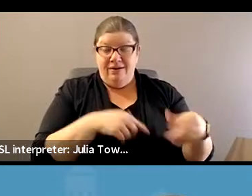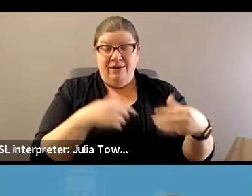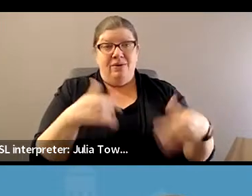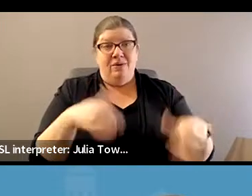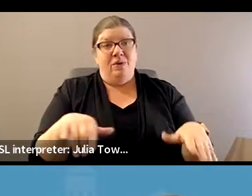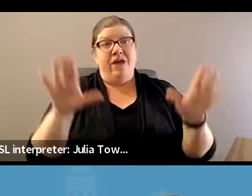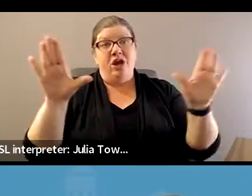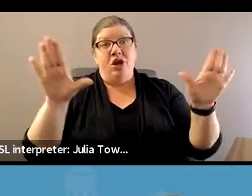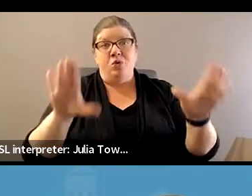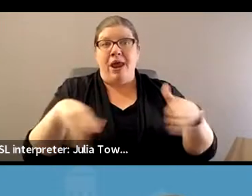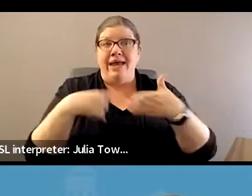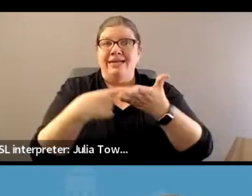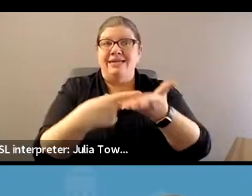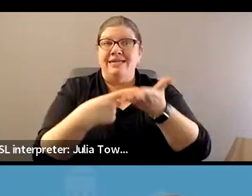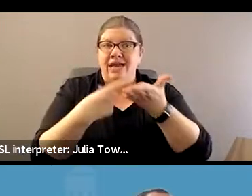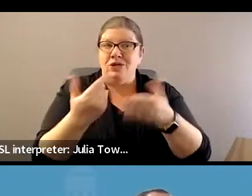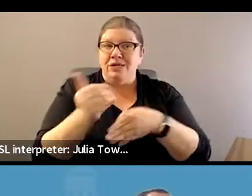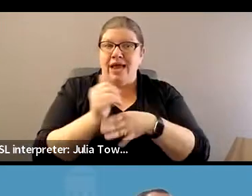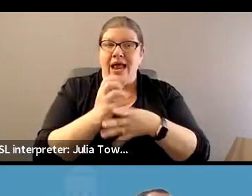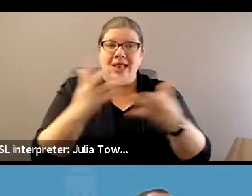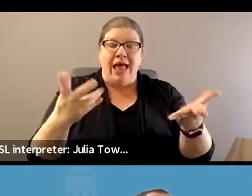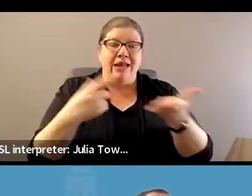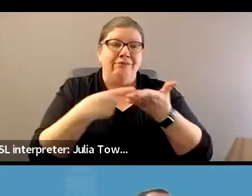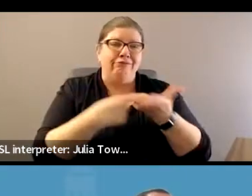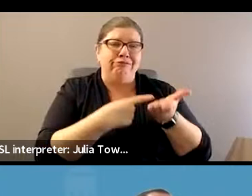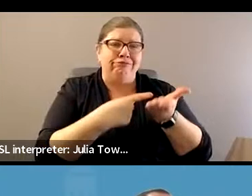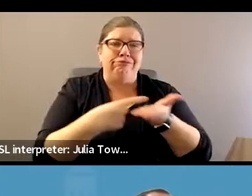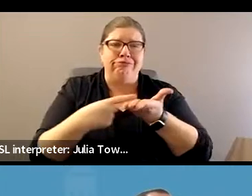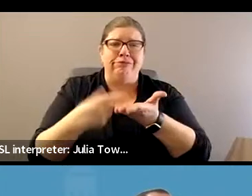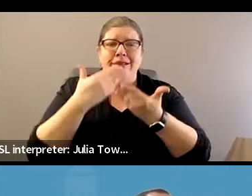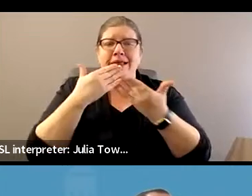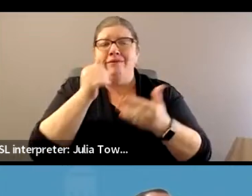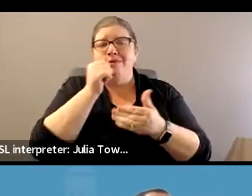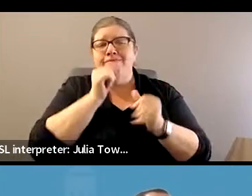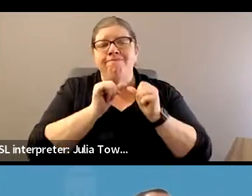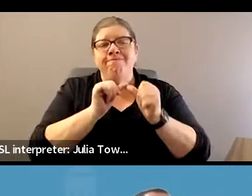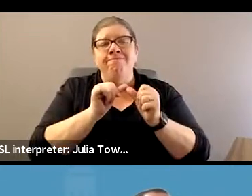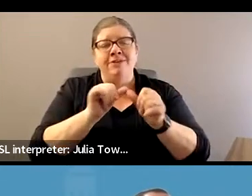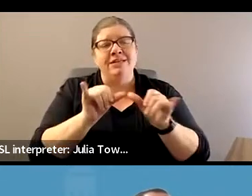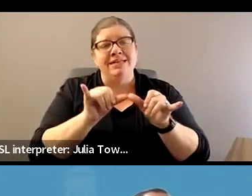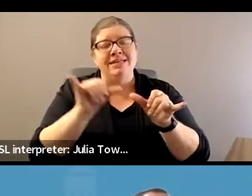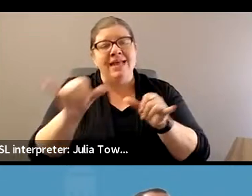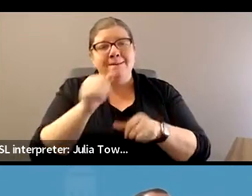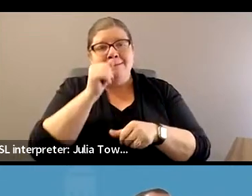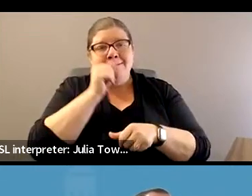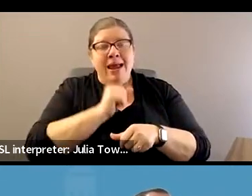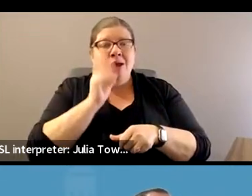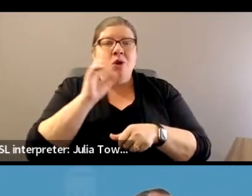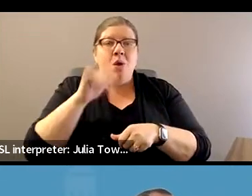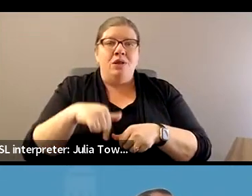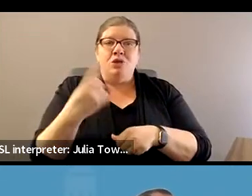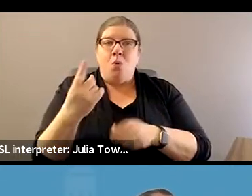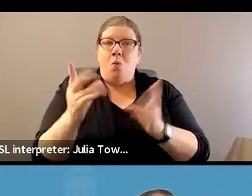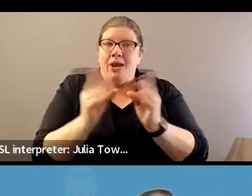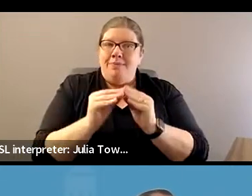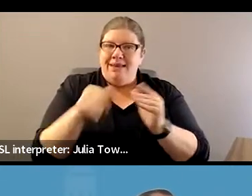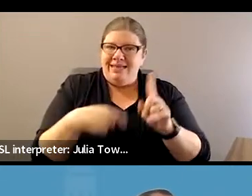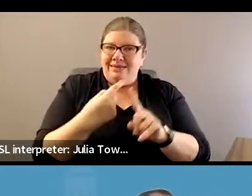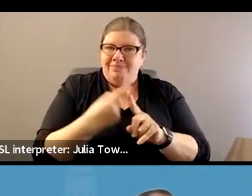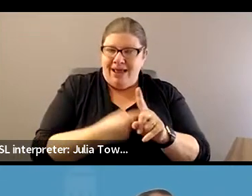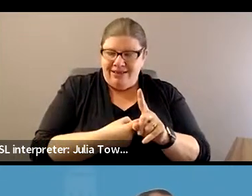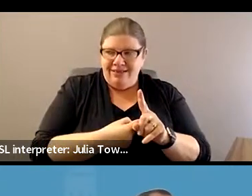great discussion tonight, and there was a lot of discussion. So thanks everybody for staying, being patient in here. We know this was one meeting here, and we'll be,